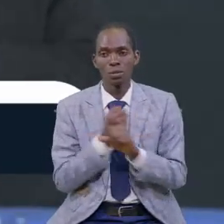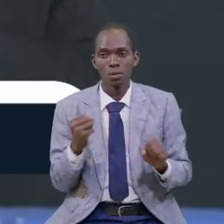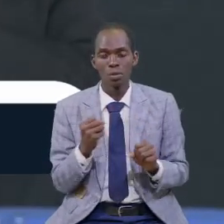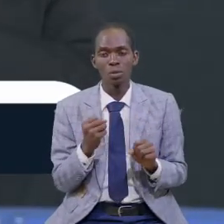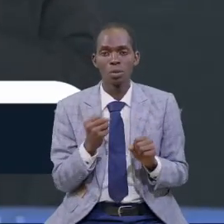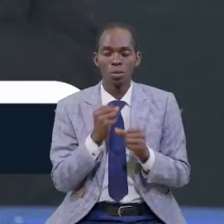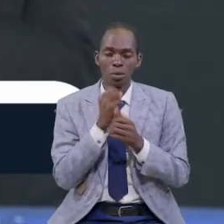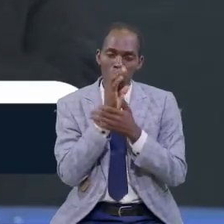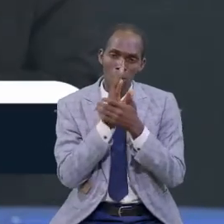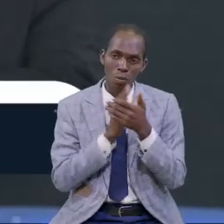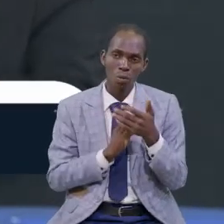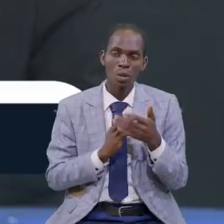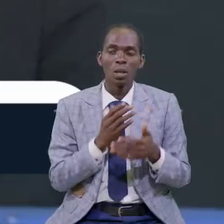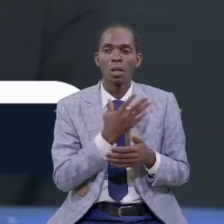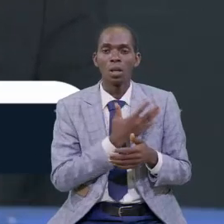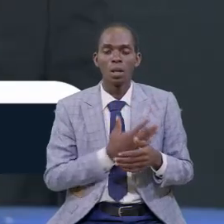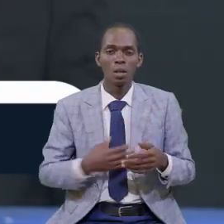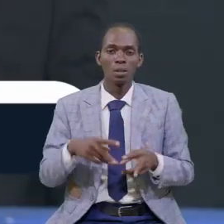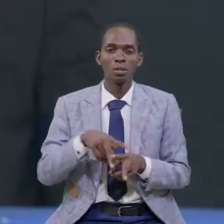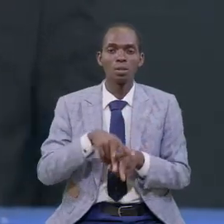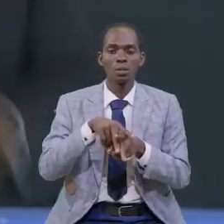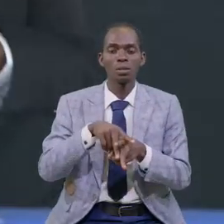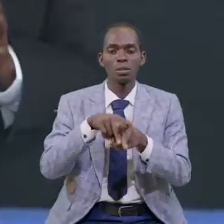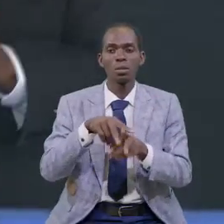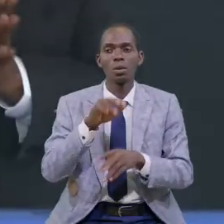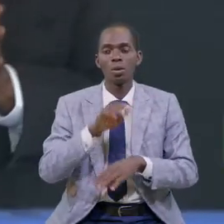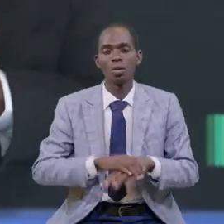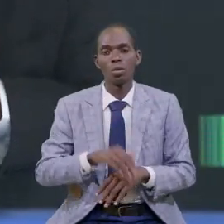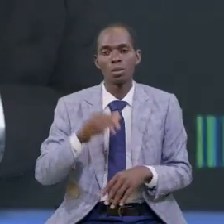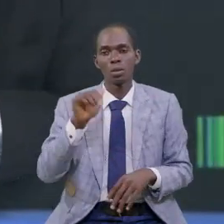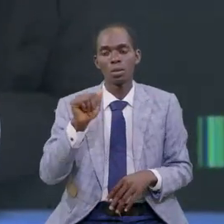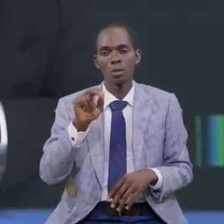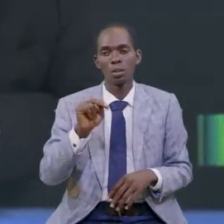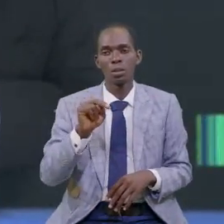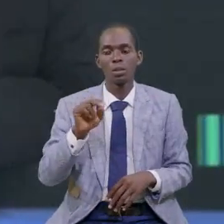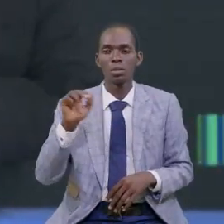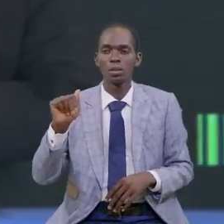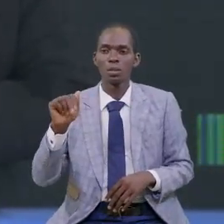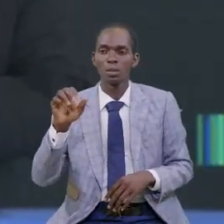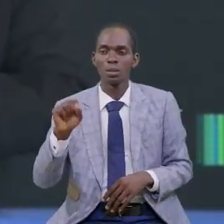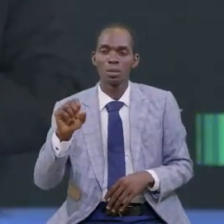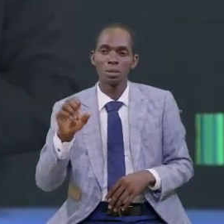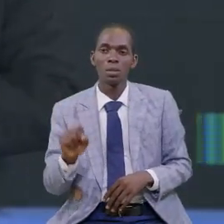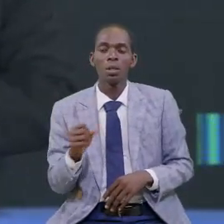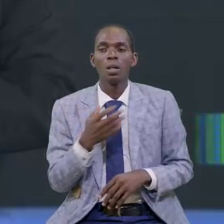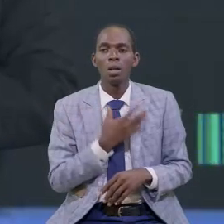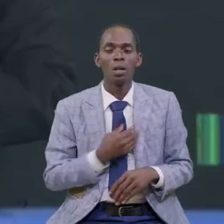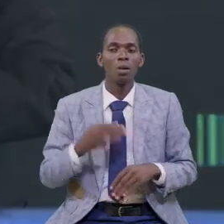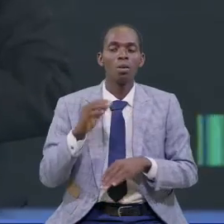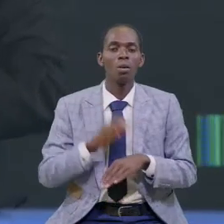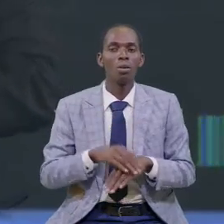and riding upon an ass, and upon a colt